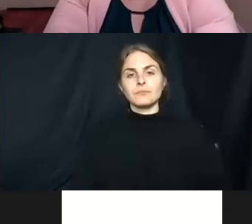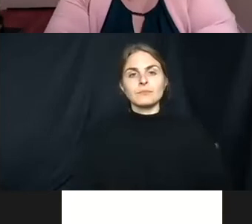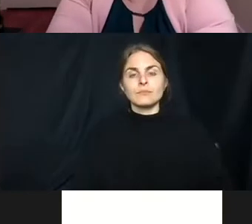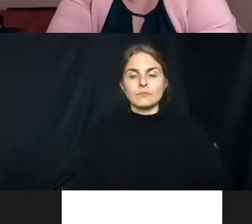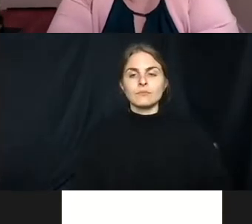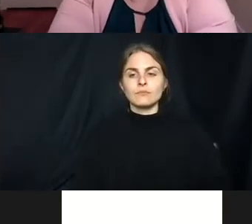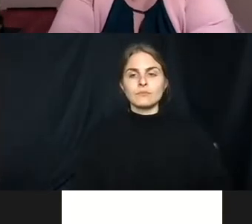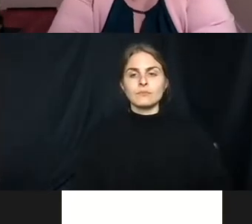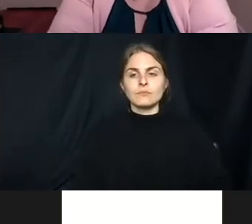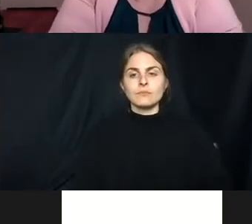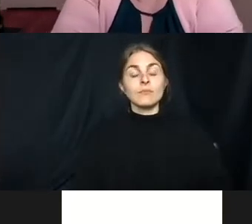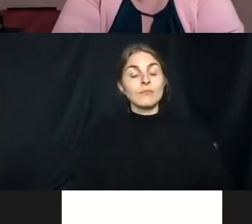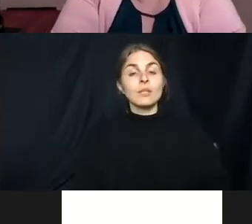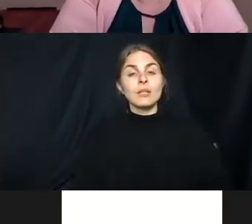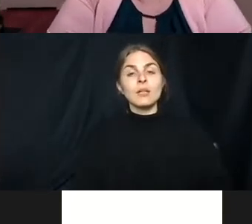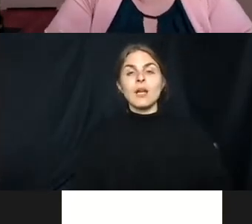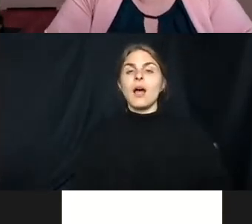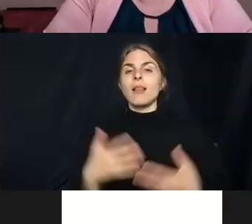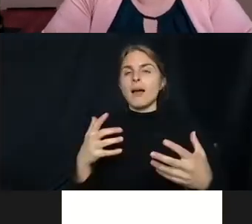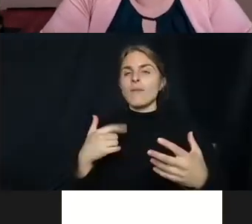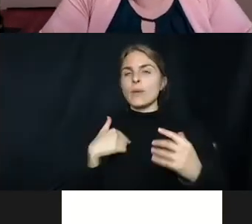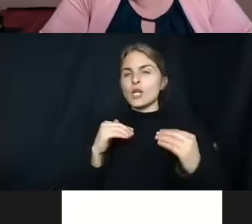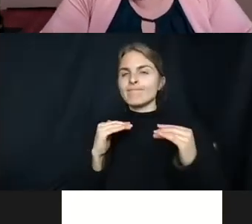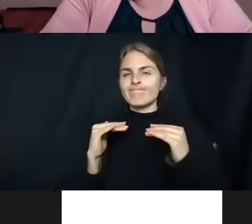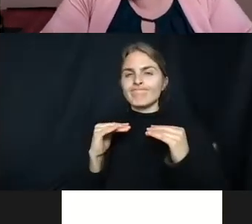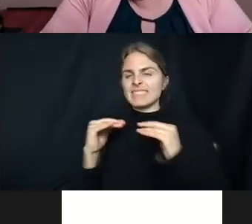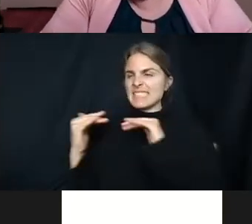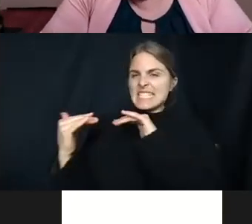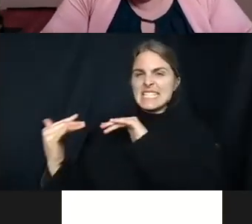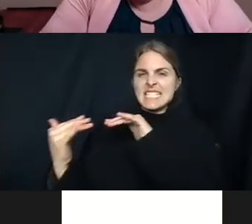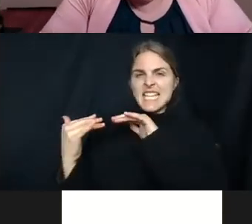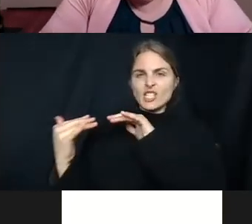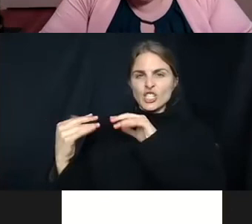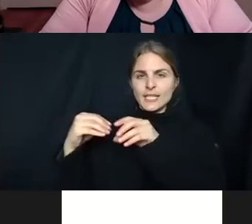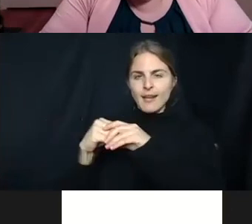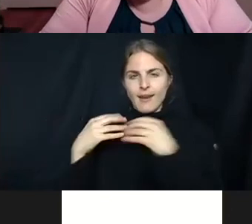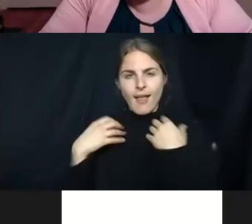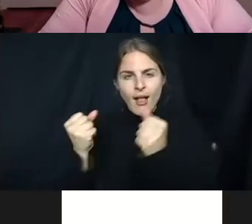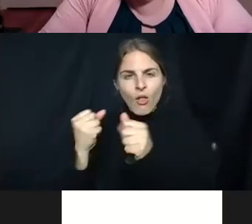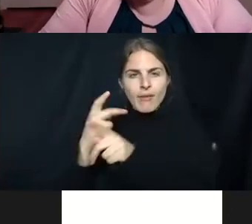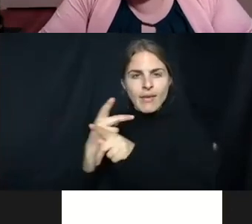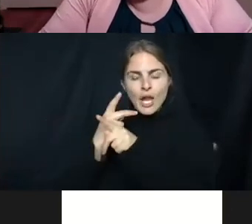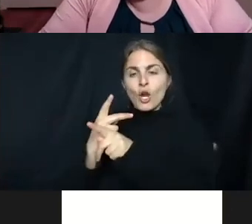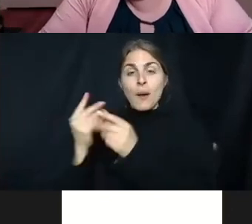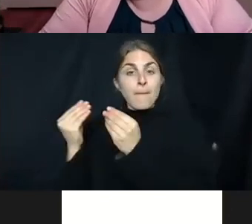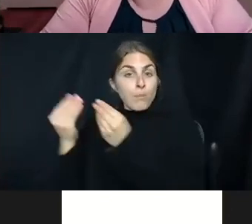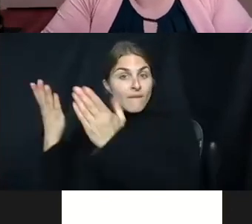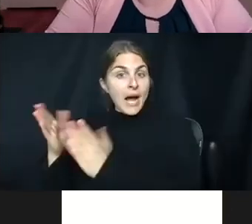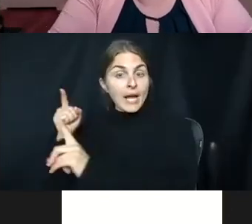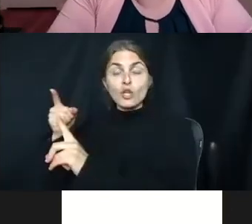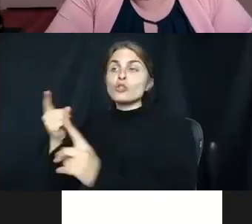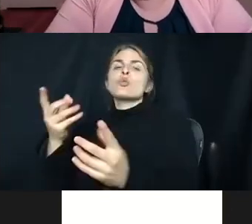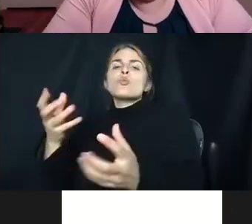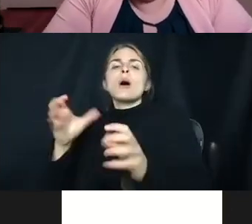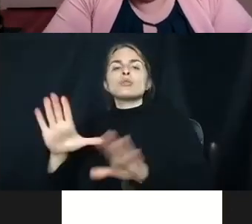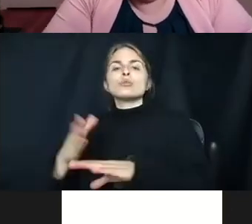I think a lot of the sort of weird tension, especially within healthcare, that providers who want to do